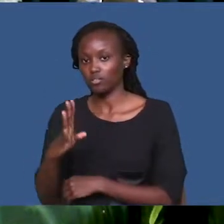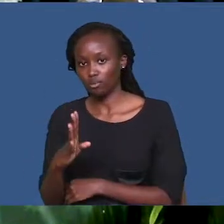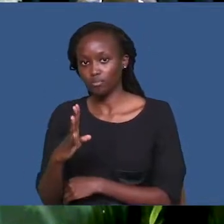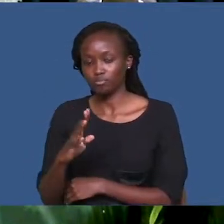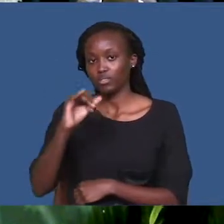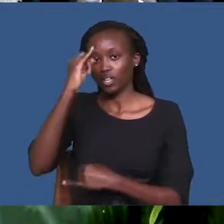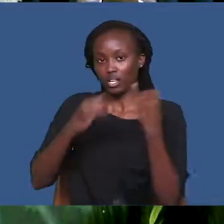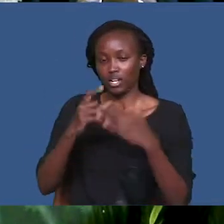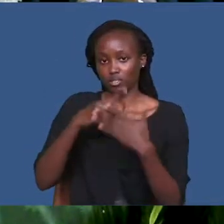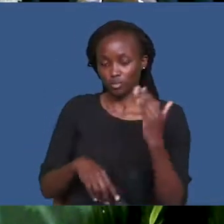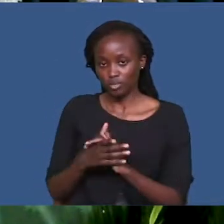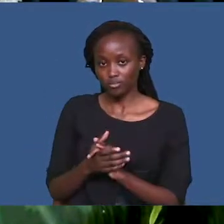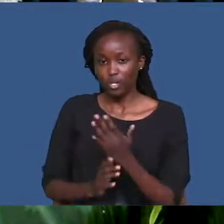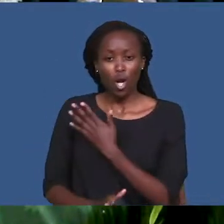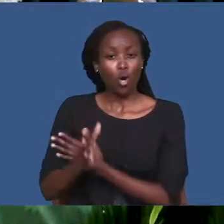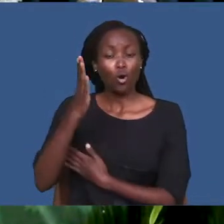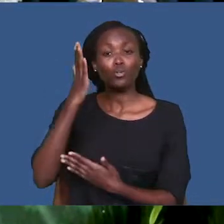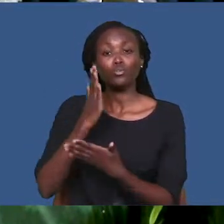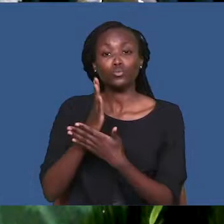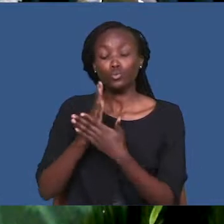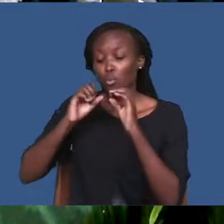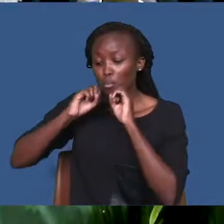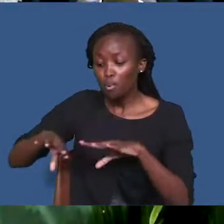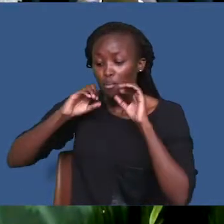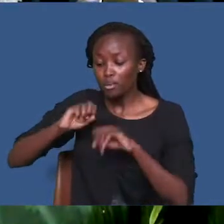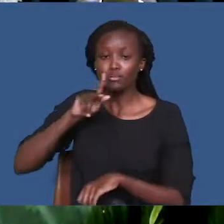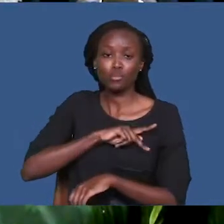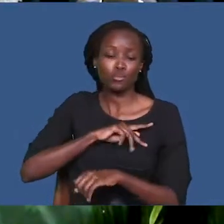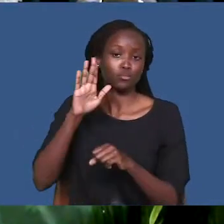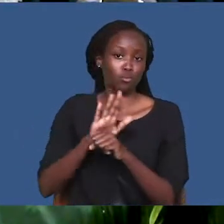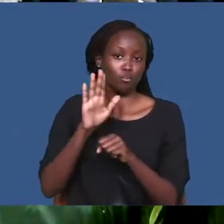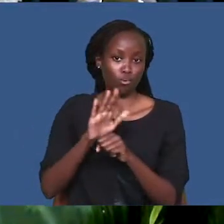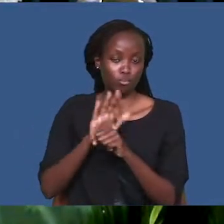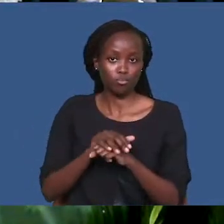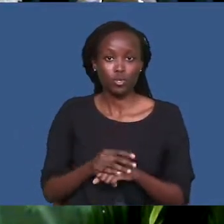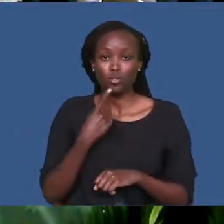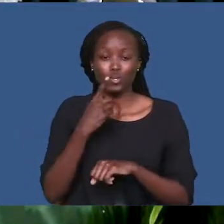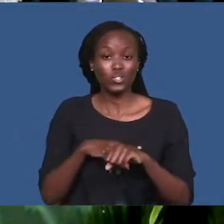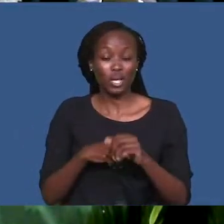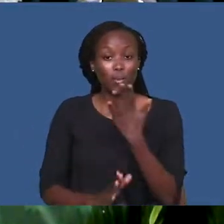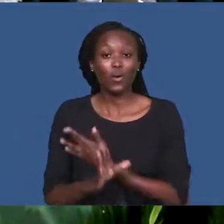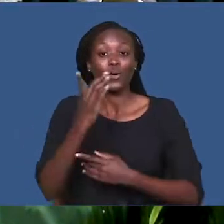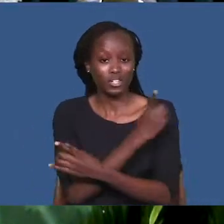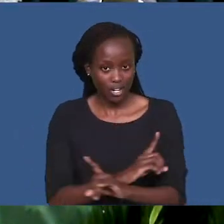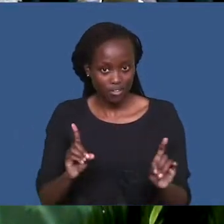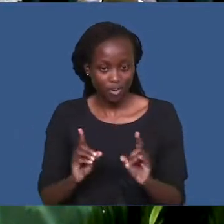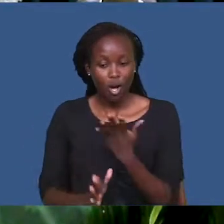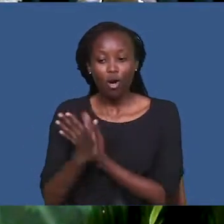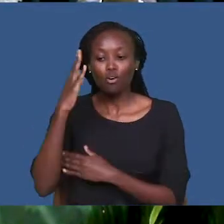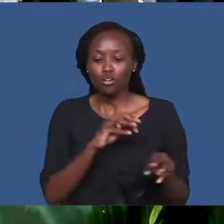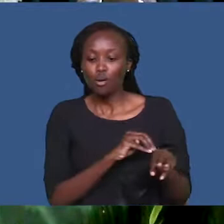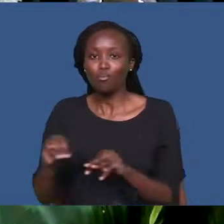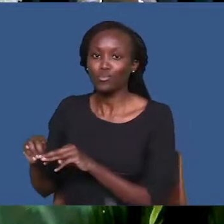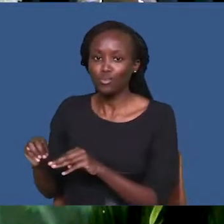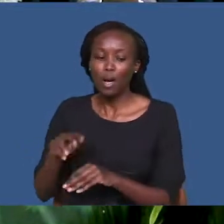abundant benefits. And so, to bring them into a good land and large, flowing with milk and